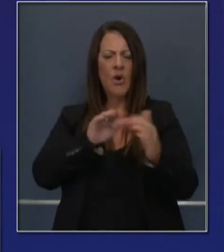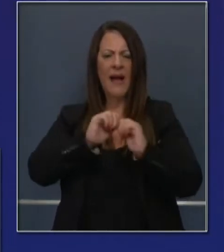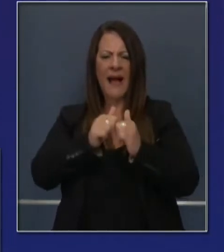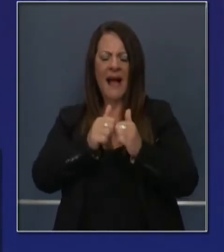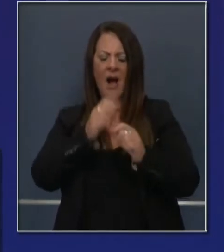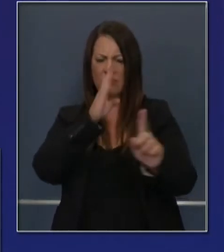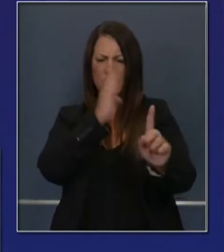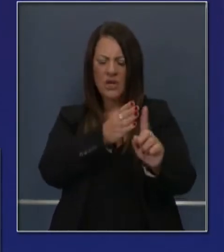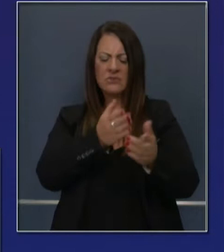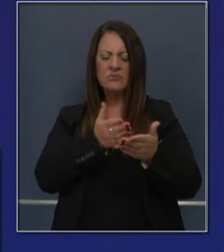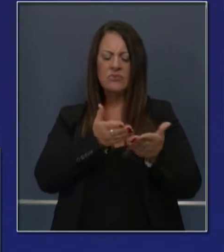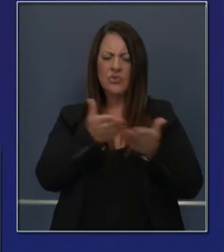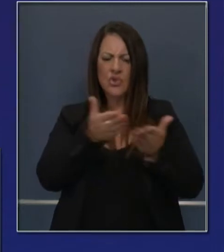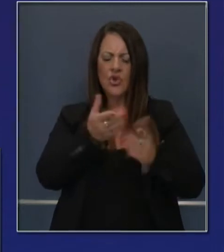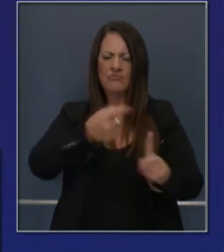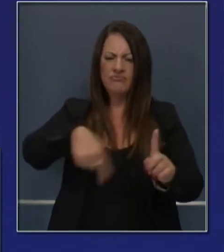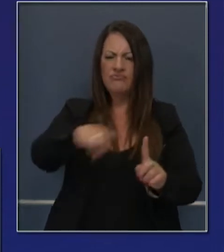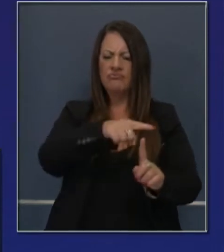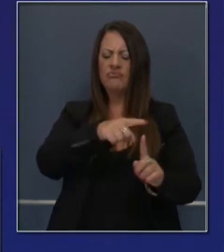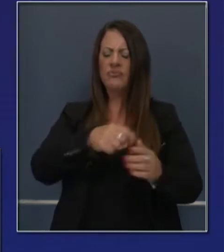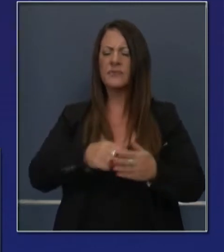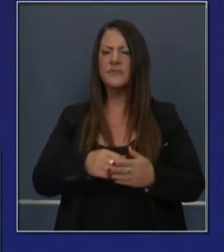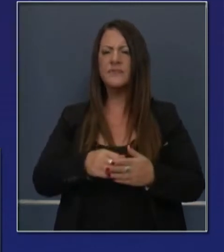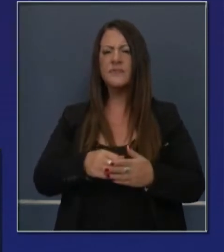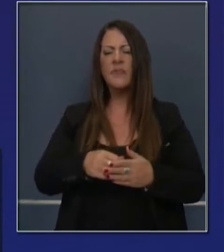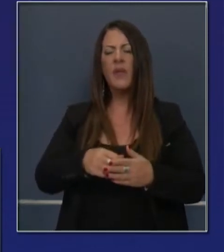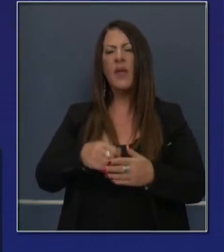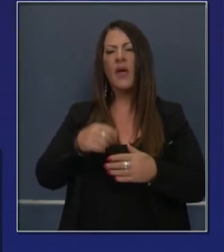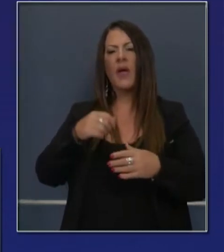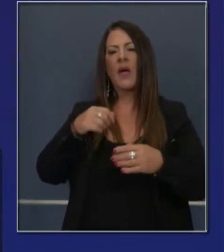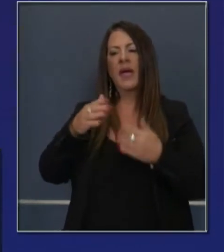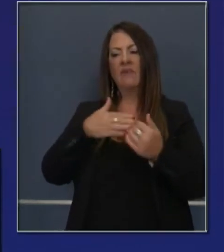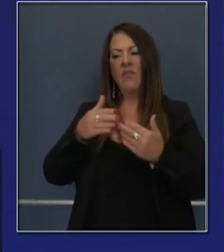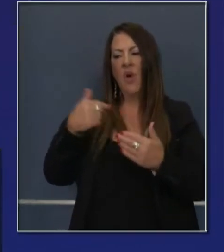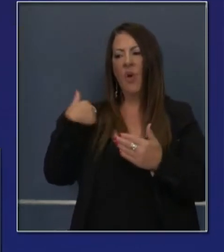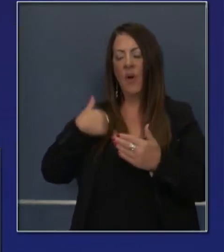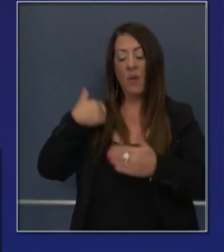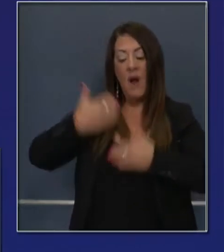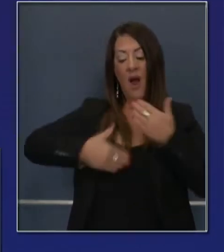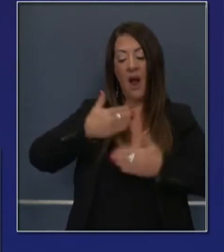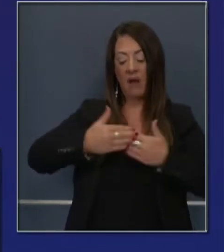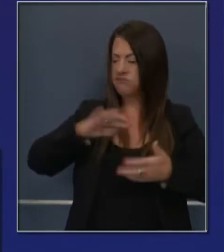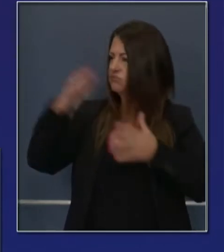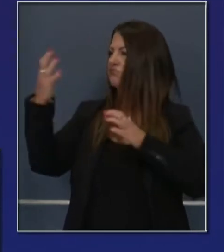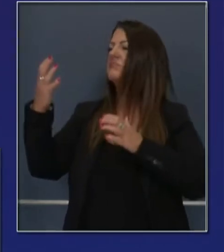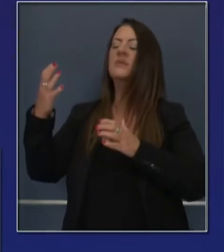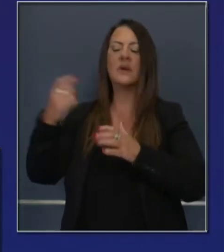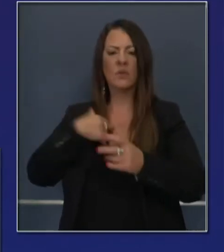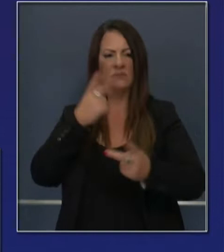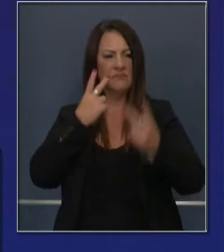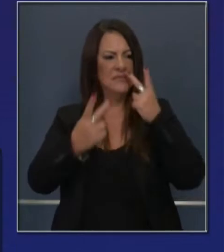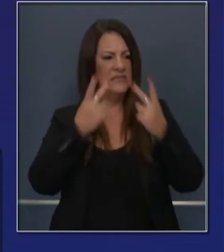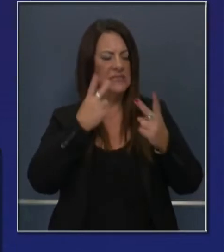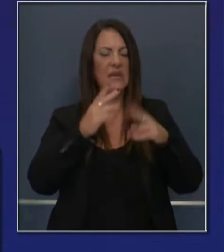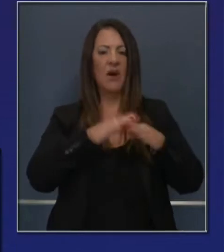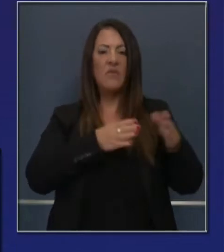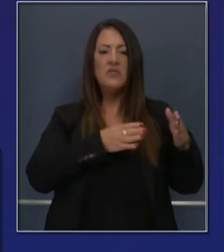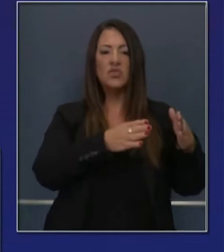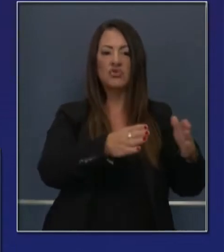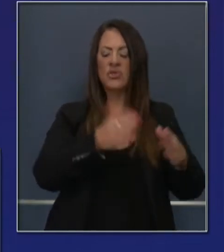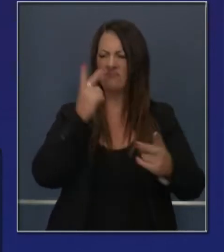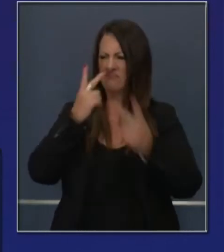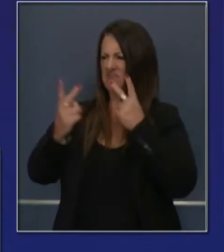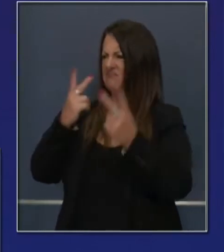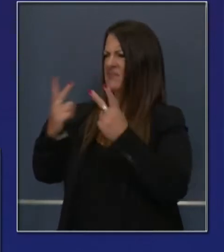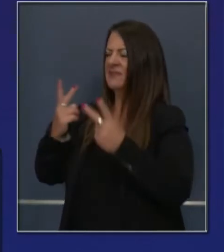approach, to create, as we say in psychology, a pattern interrupt to what we see out on the streets and sidewalks. And I am not naive, because I